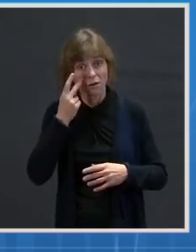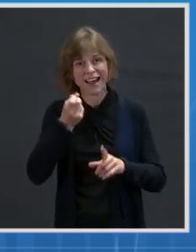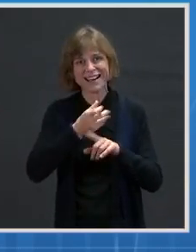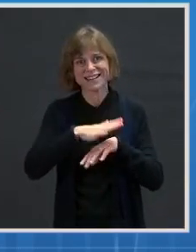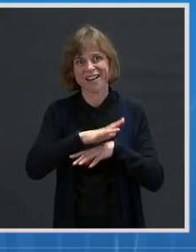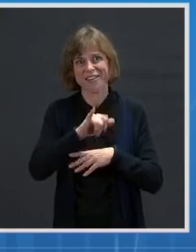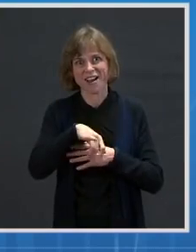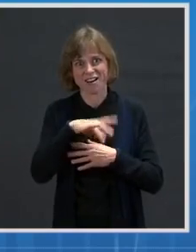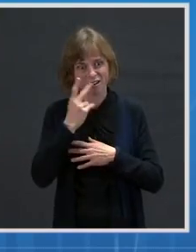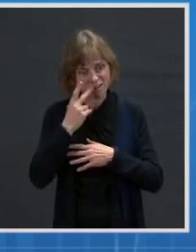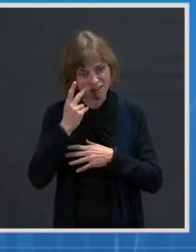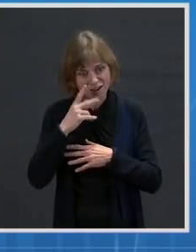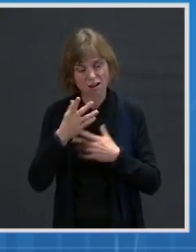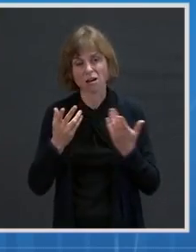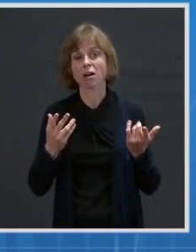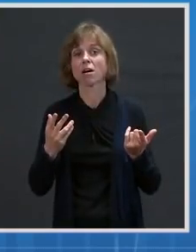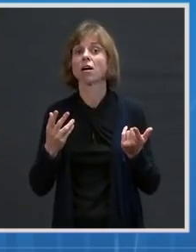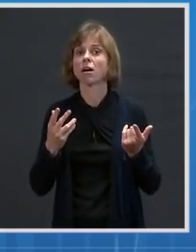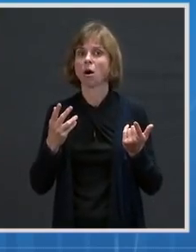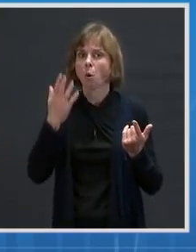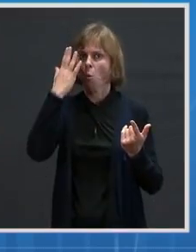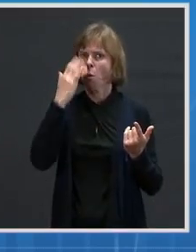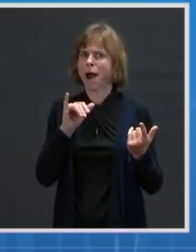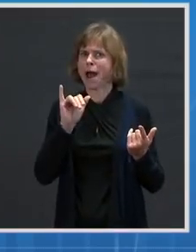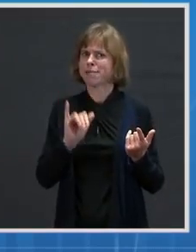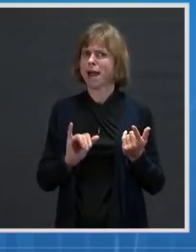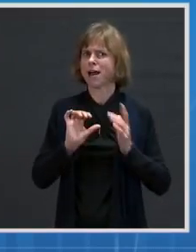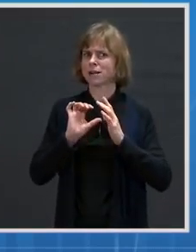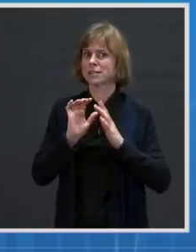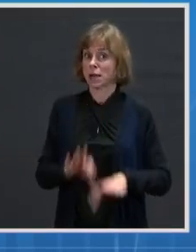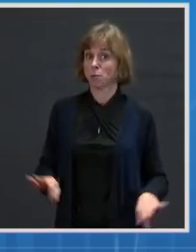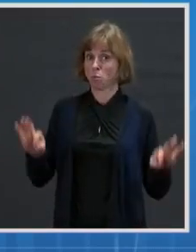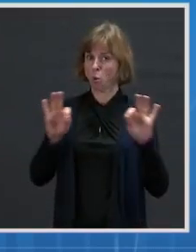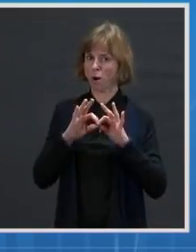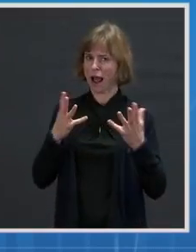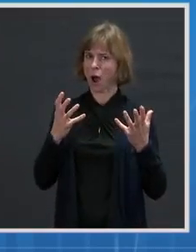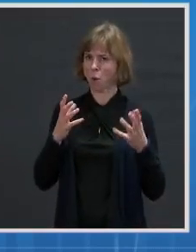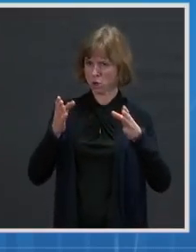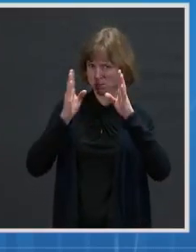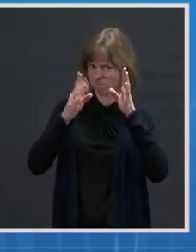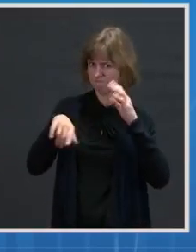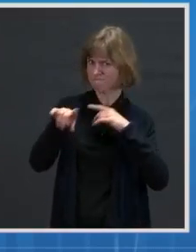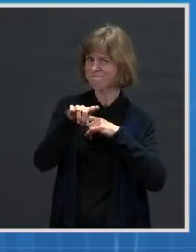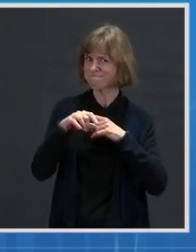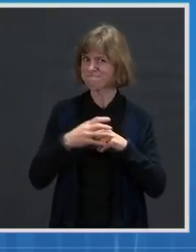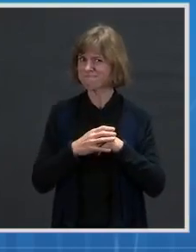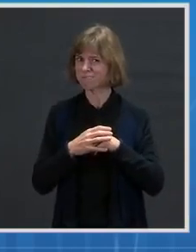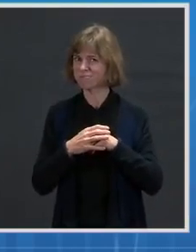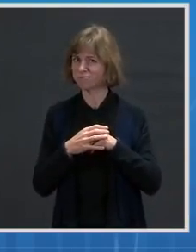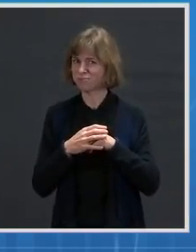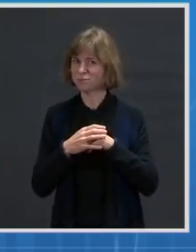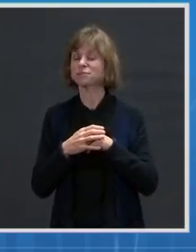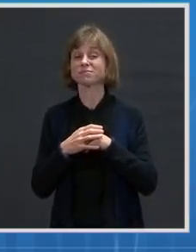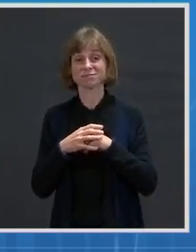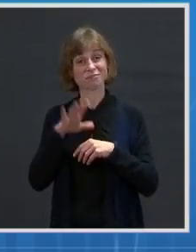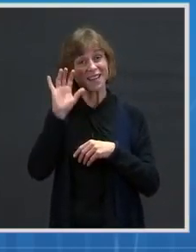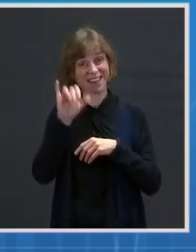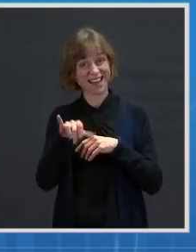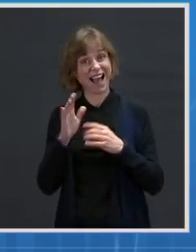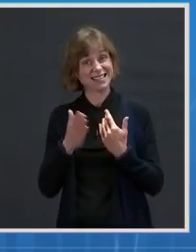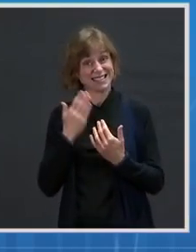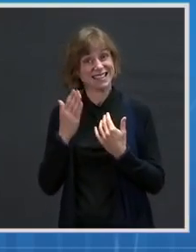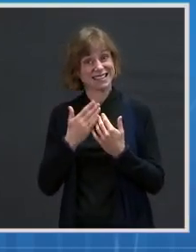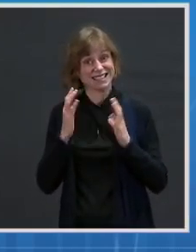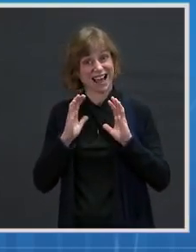want to again bring it to everyone's attention, is that it is an easy way to get